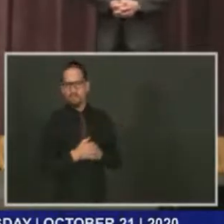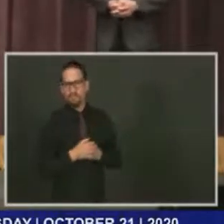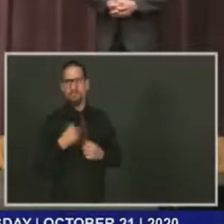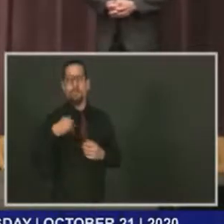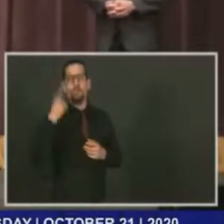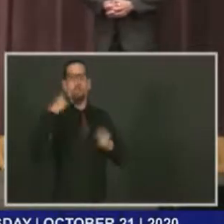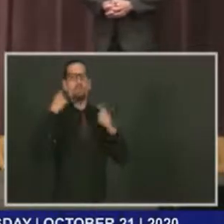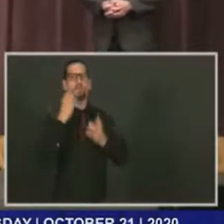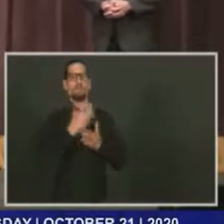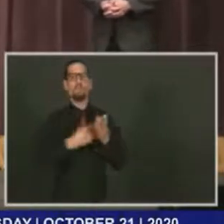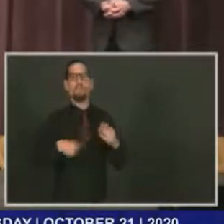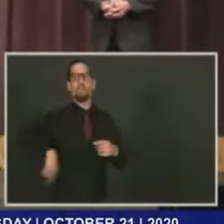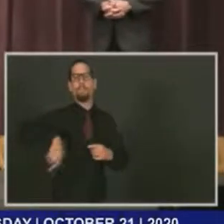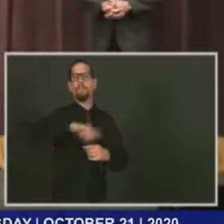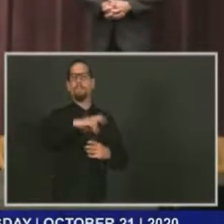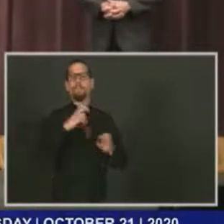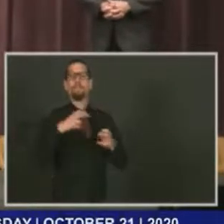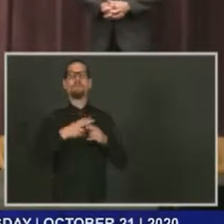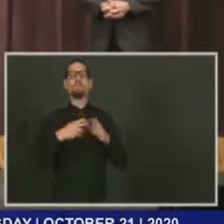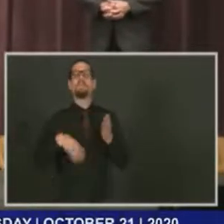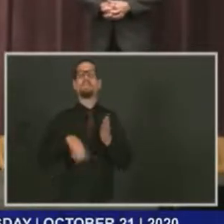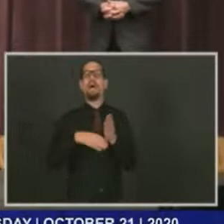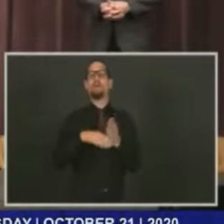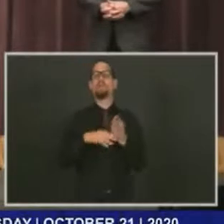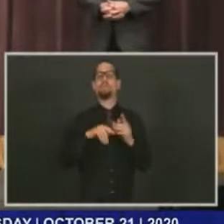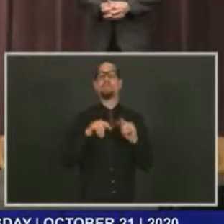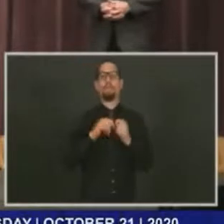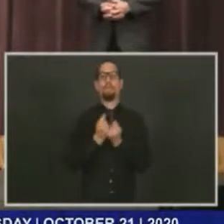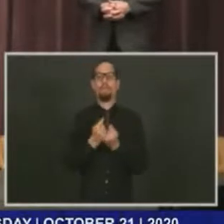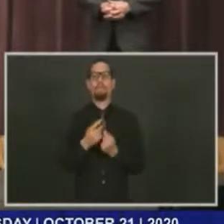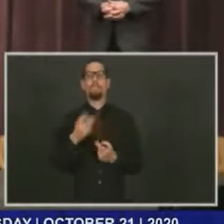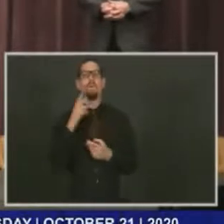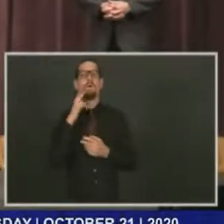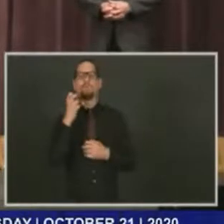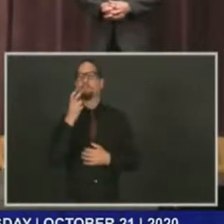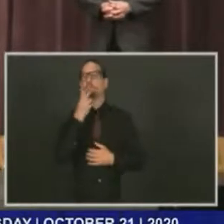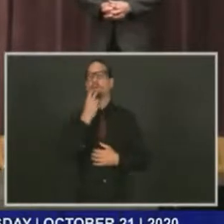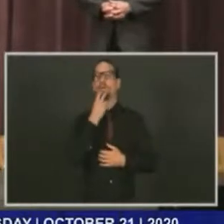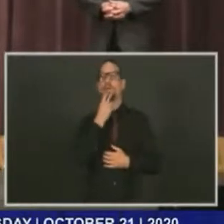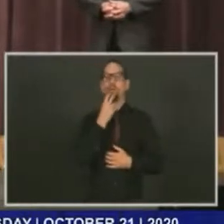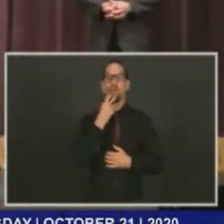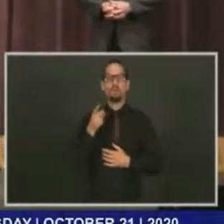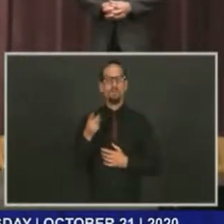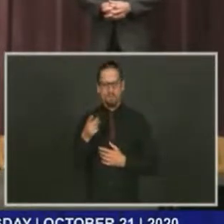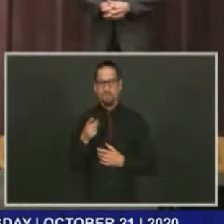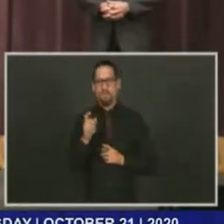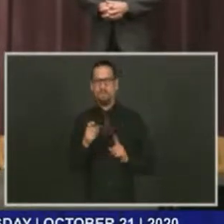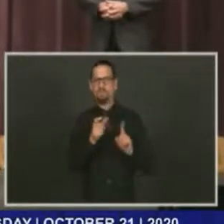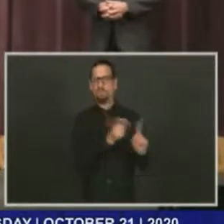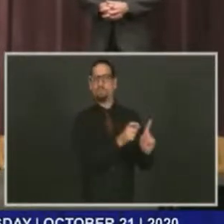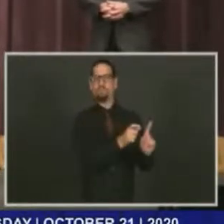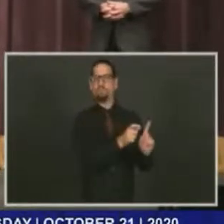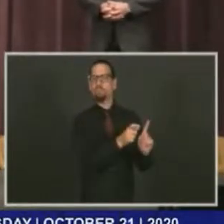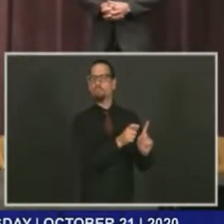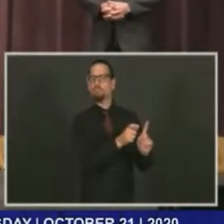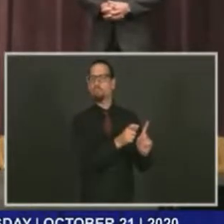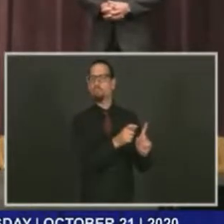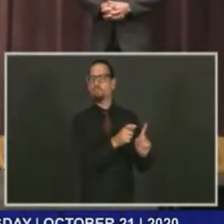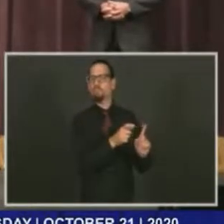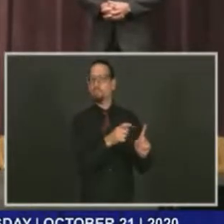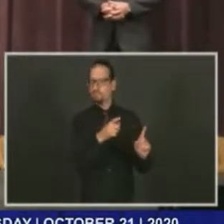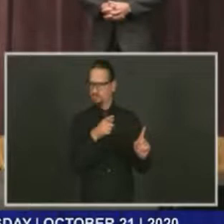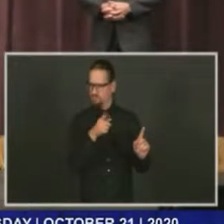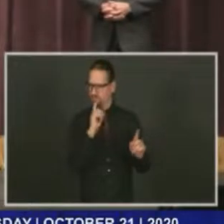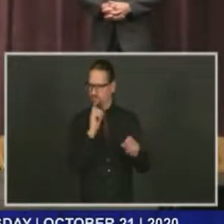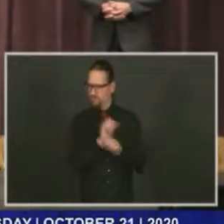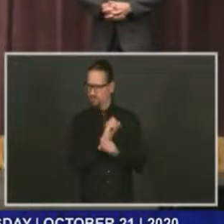soccer teams, that some referees are now quarantining and so on and so forth. Are those the games that you're referring to? There